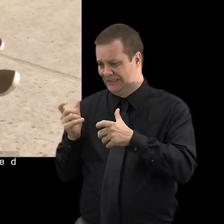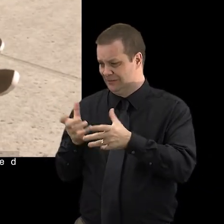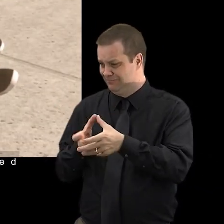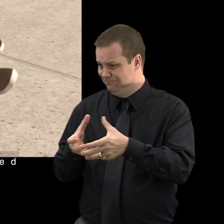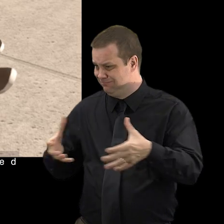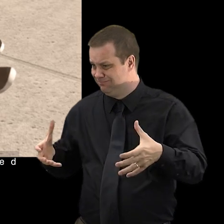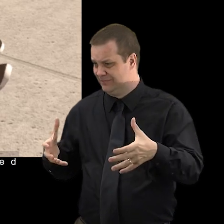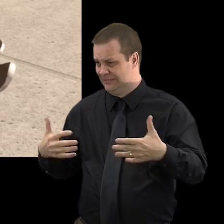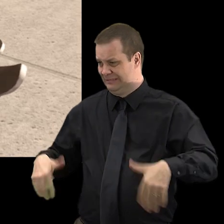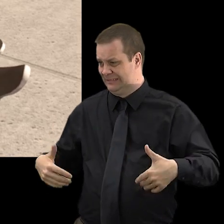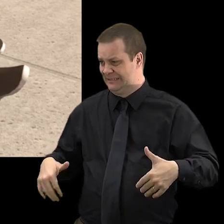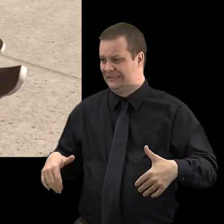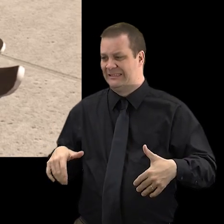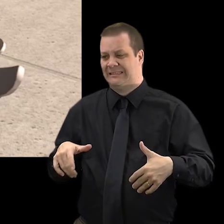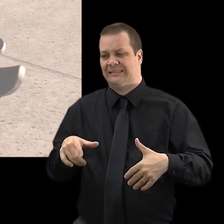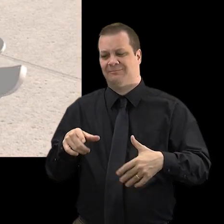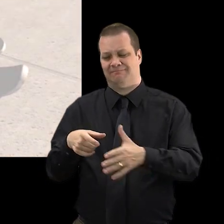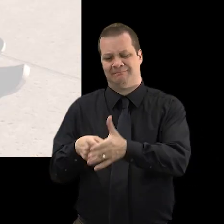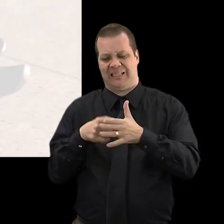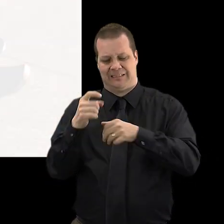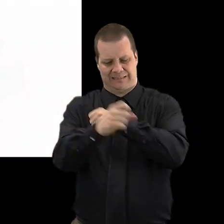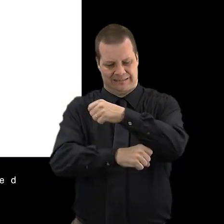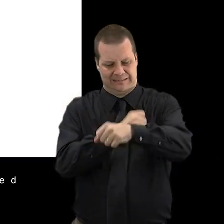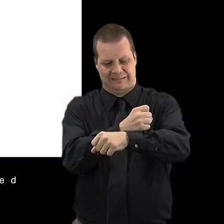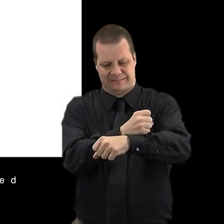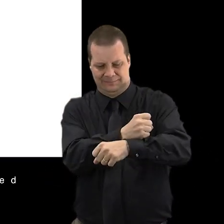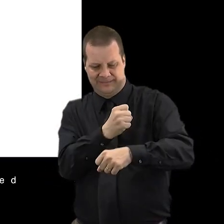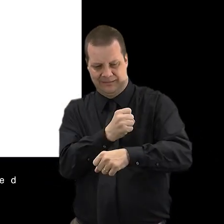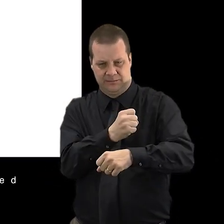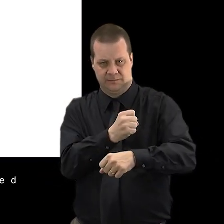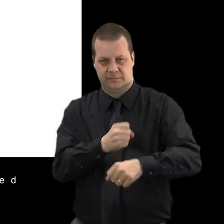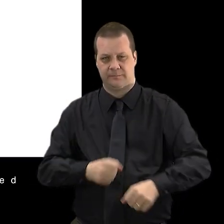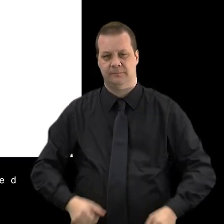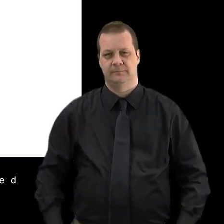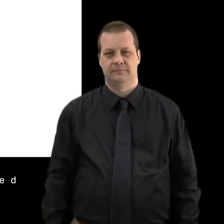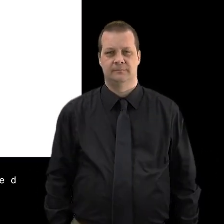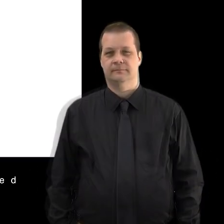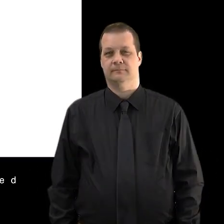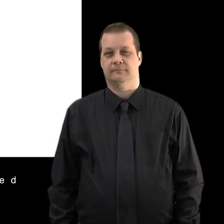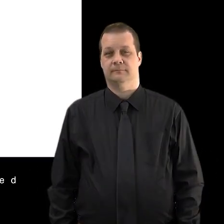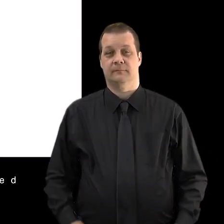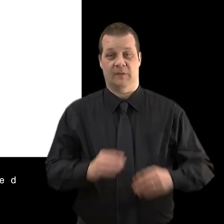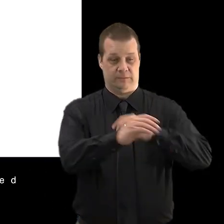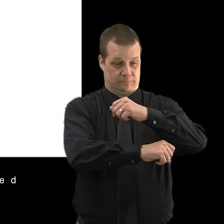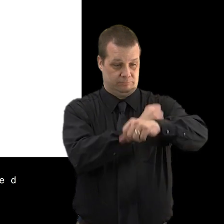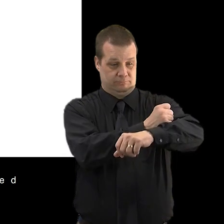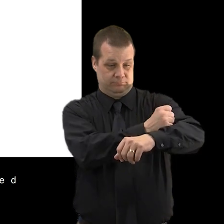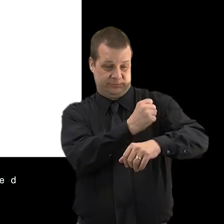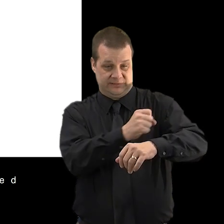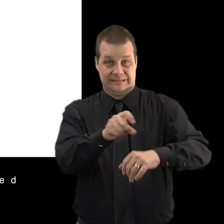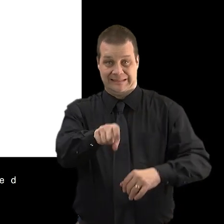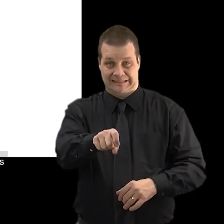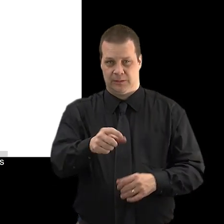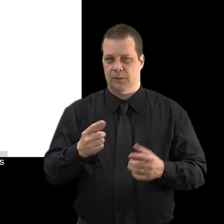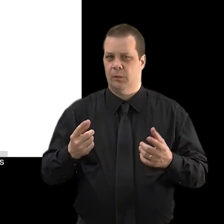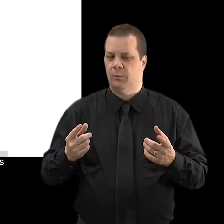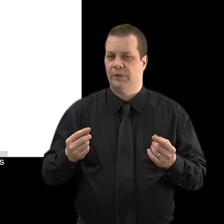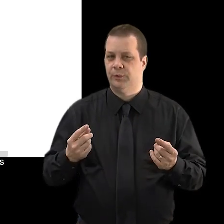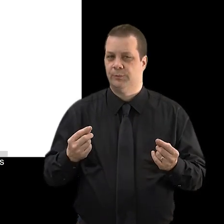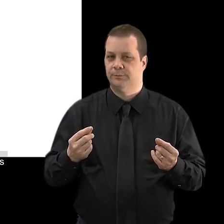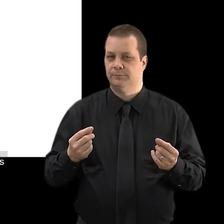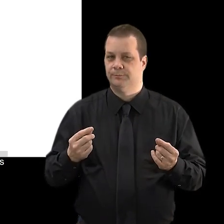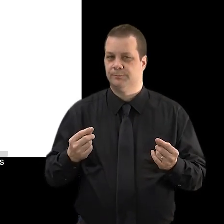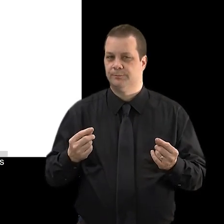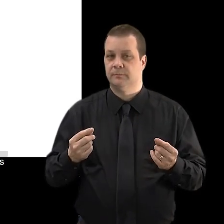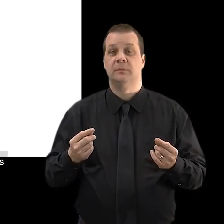use a tourniquet to apply pressure. So you've decided you need a tourniquet. What next? You need to find or